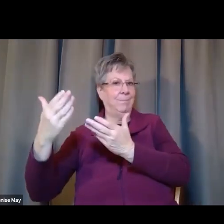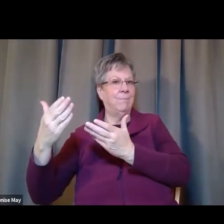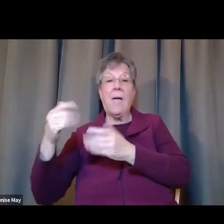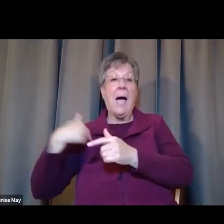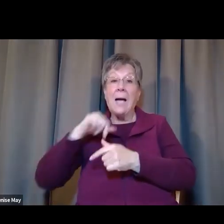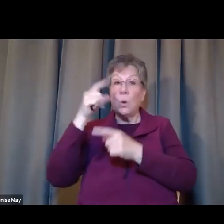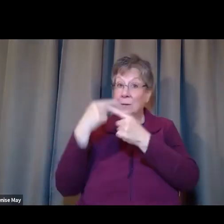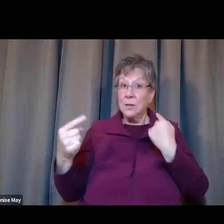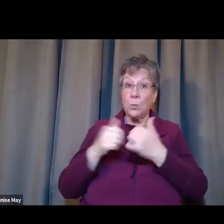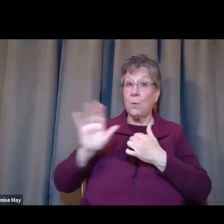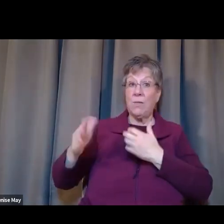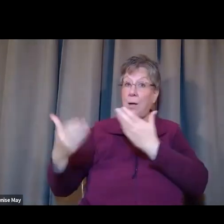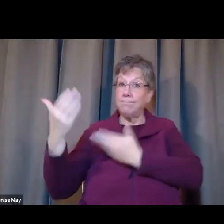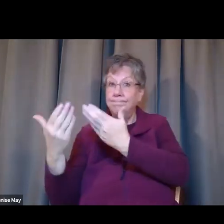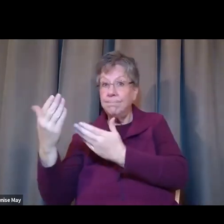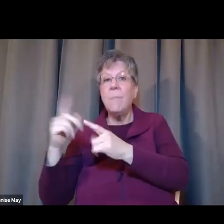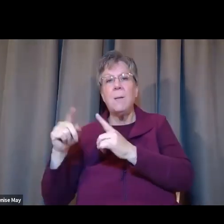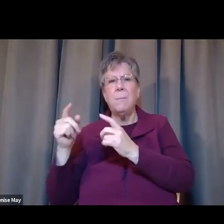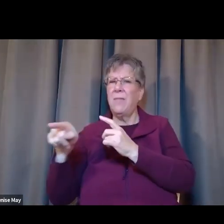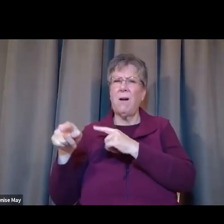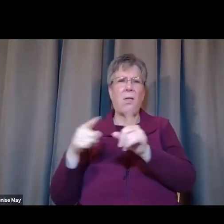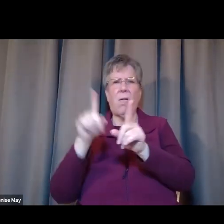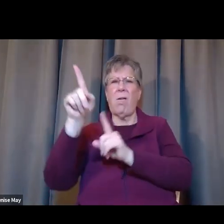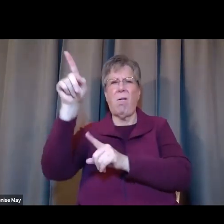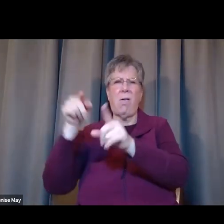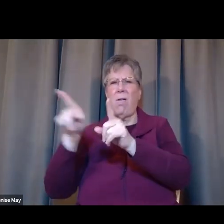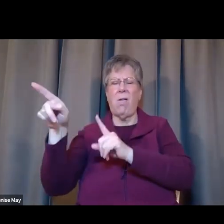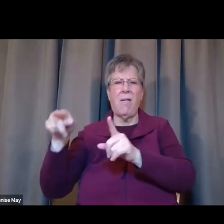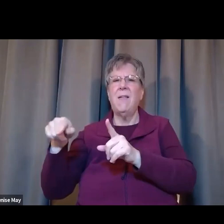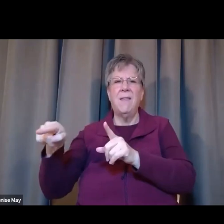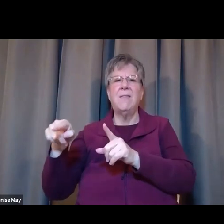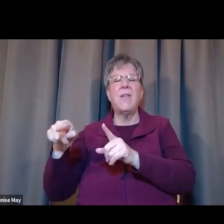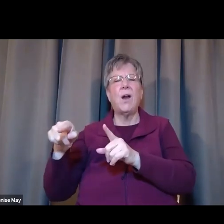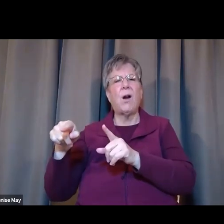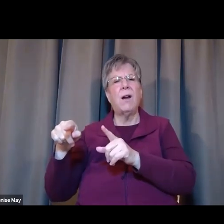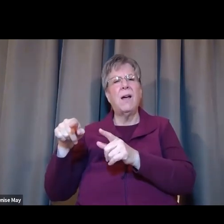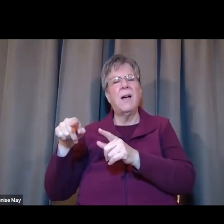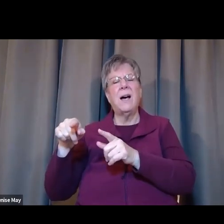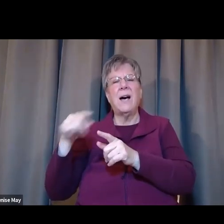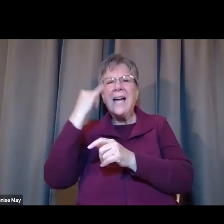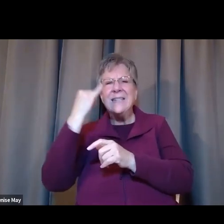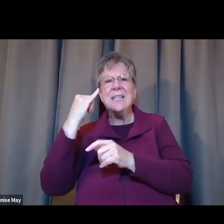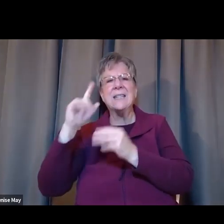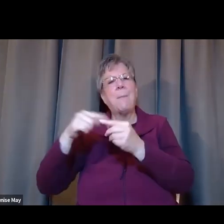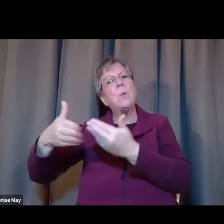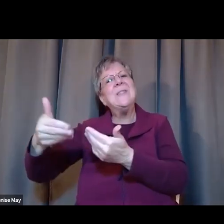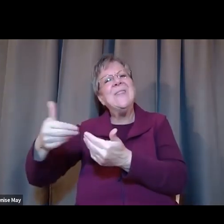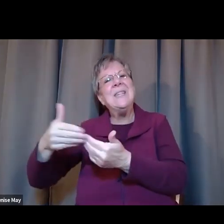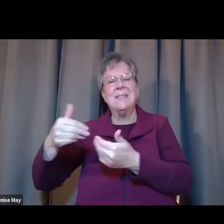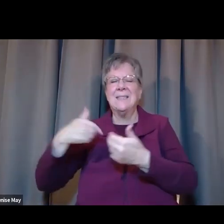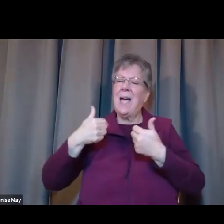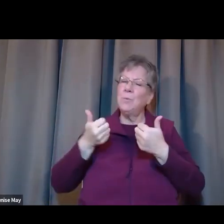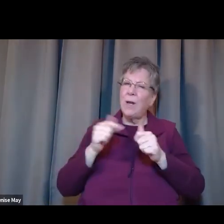them, but in many ways they're all over the place. There are a lot of arguments of convenience. So I'm trying to find common threads and